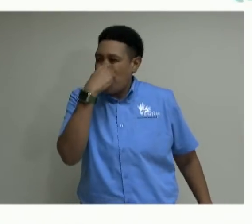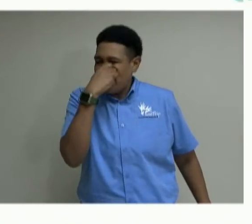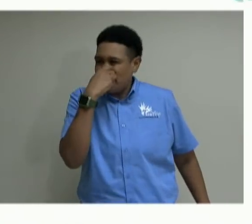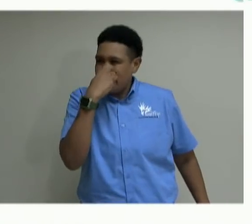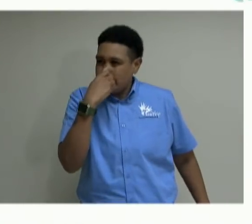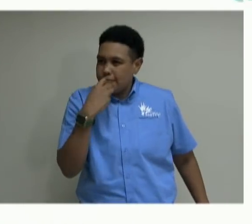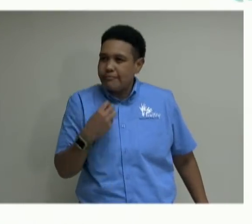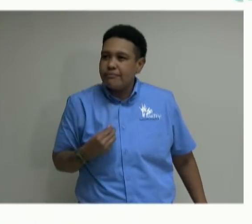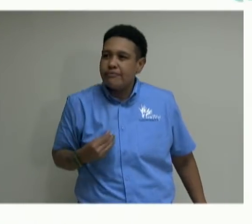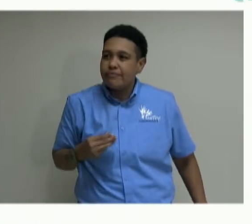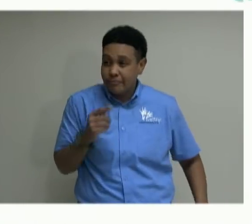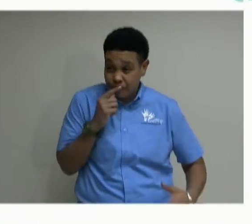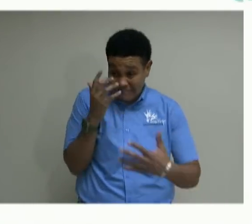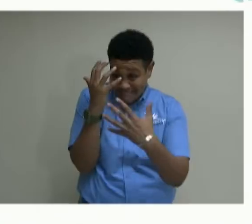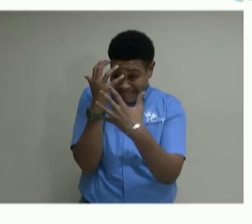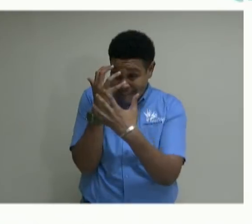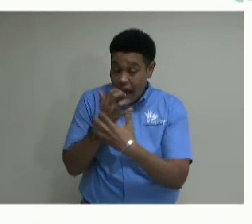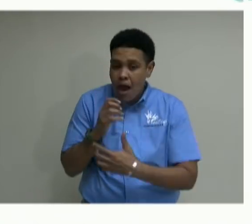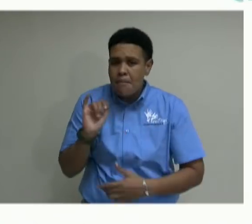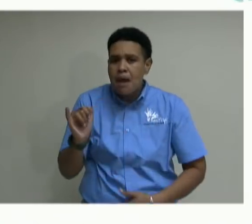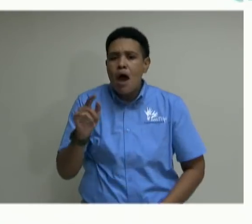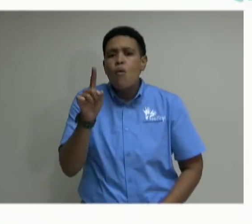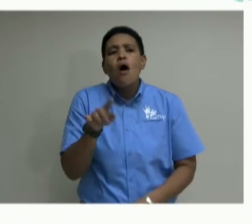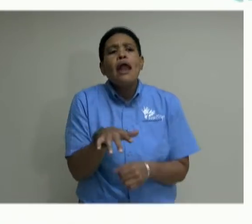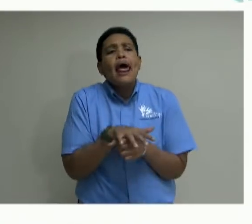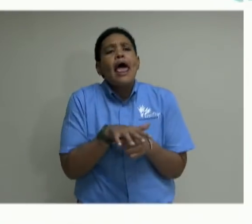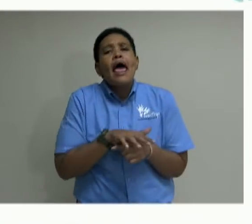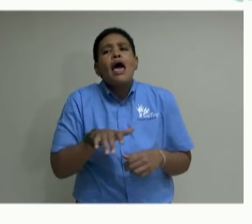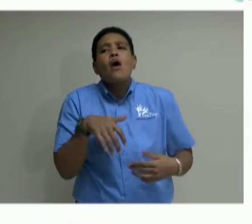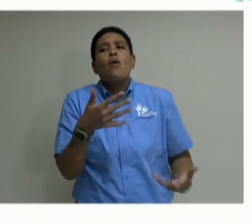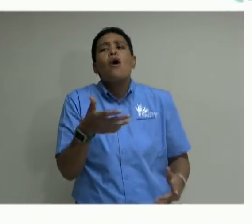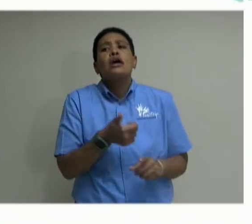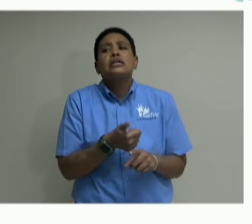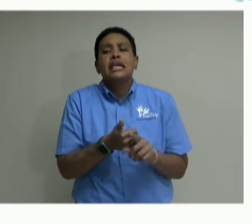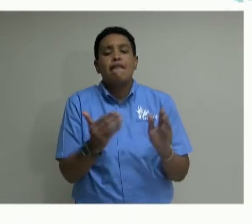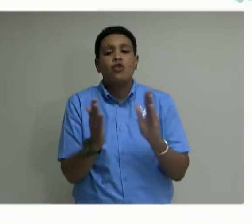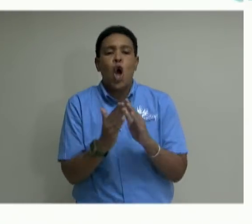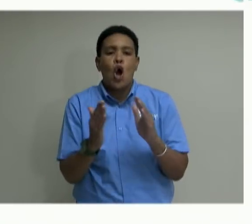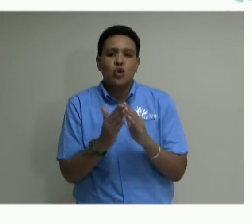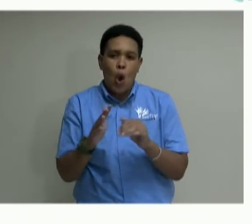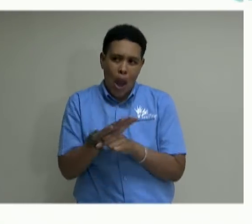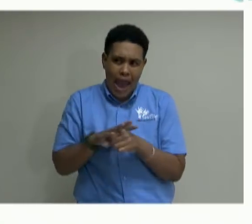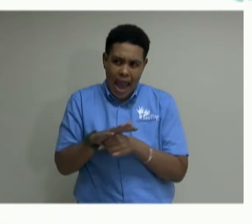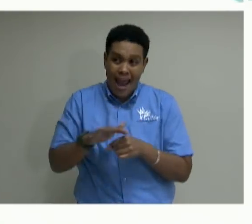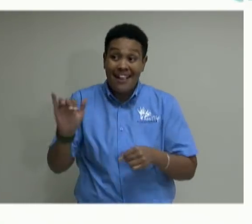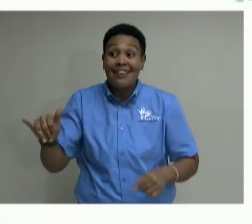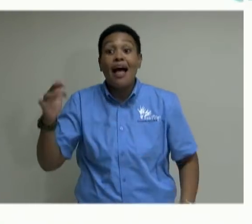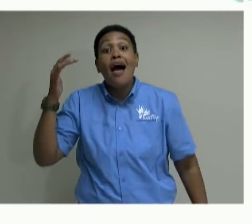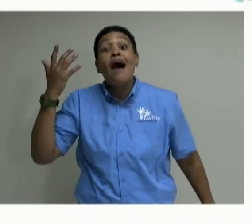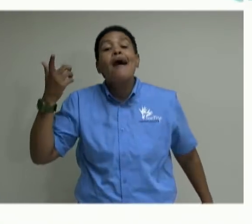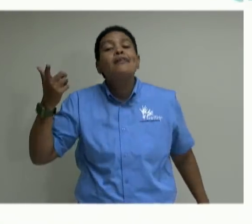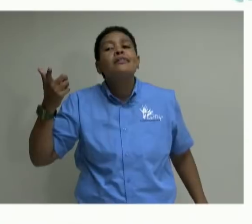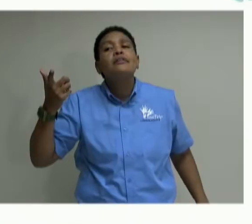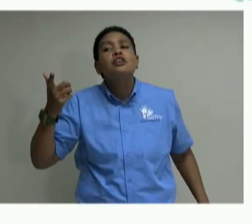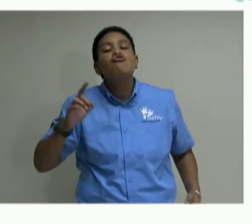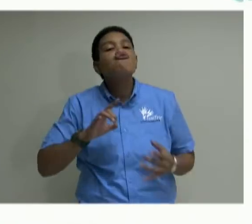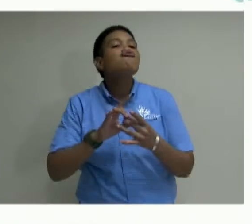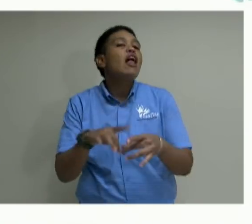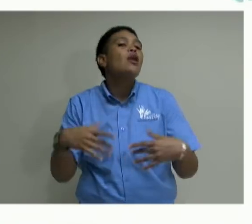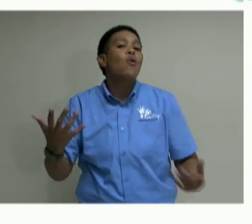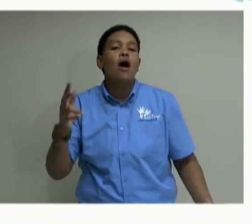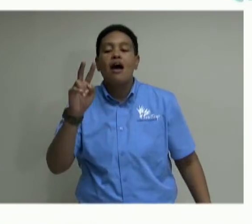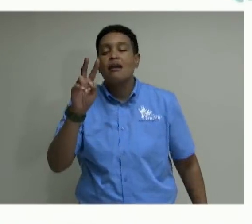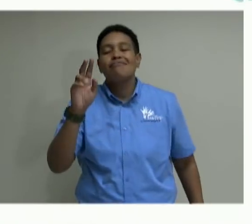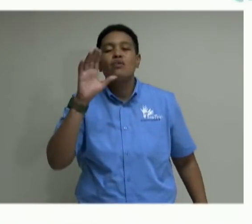very dark. And one of the area would be the downtown area, and that would be related to